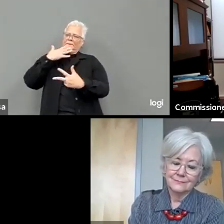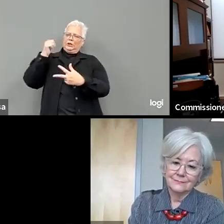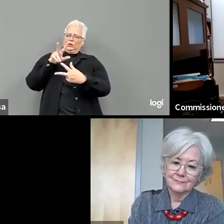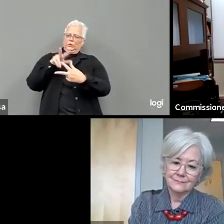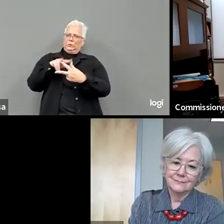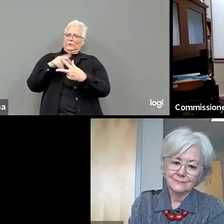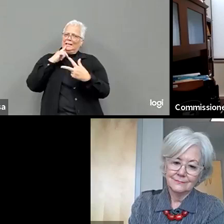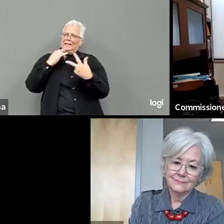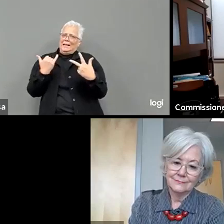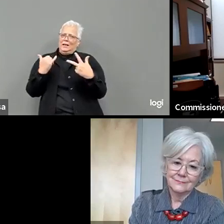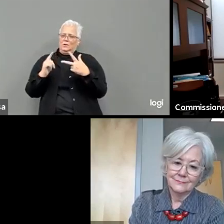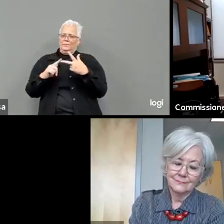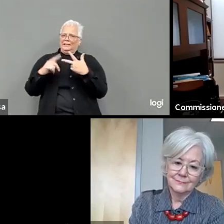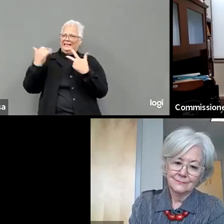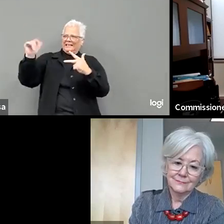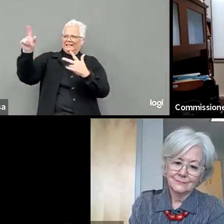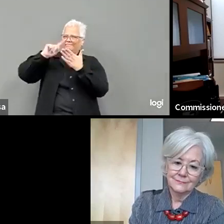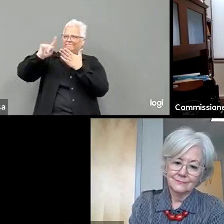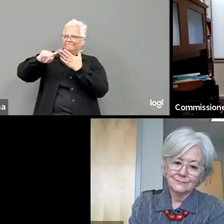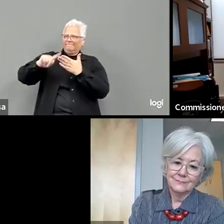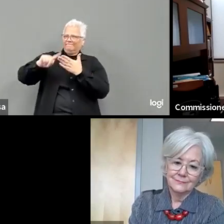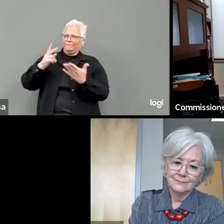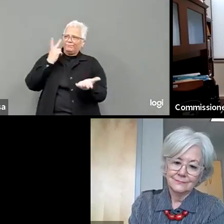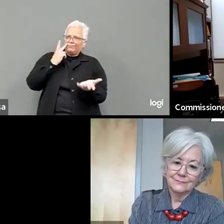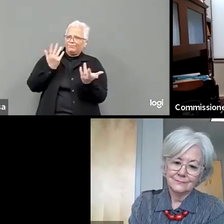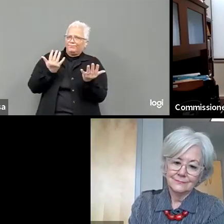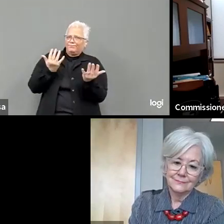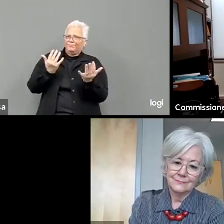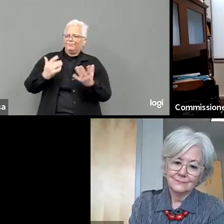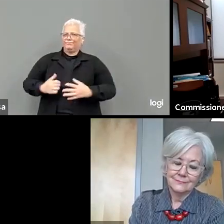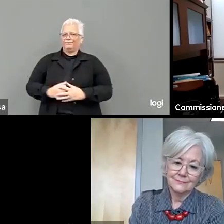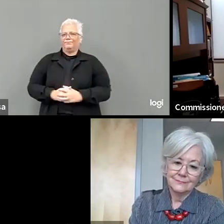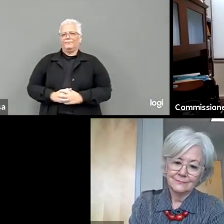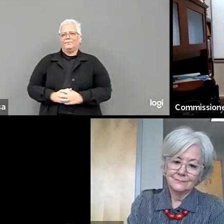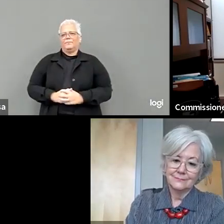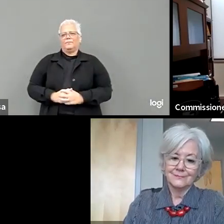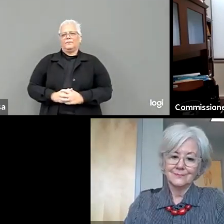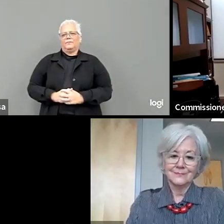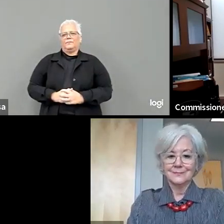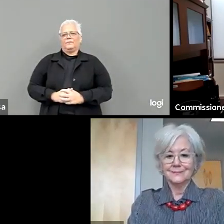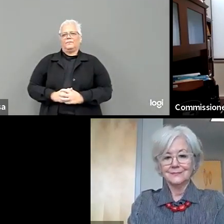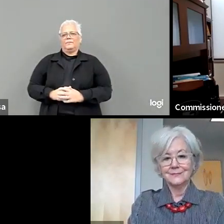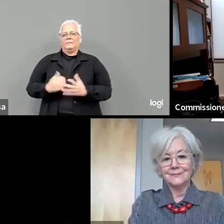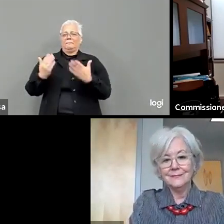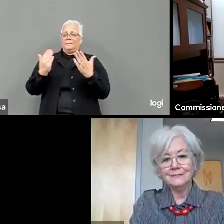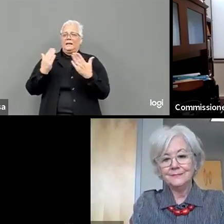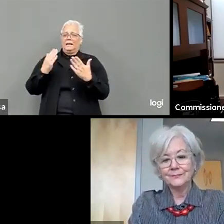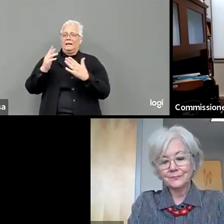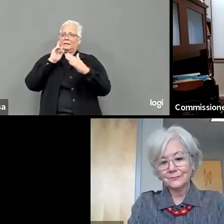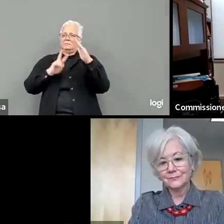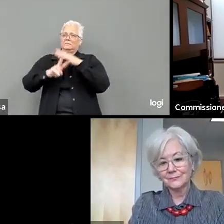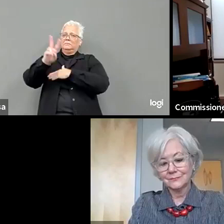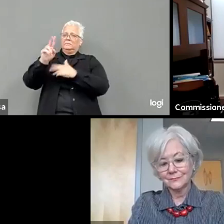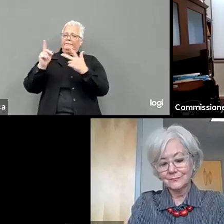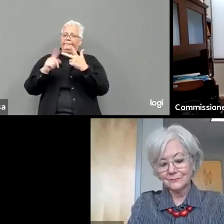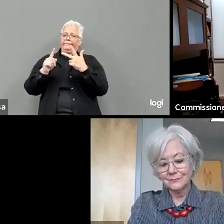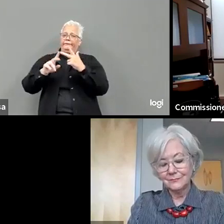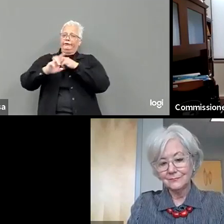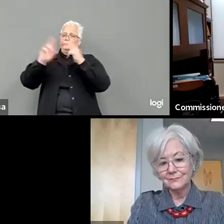summer. But, you know, anything that we can help to make vaccine easier to